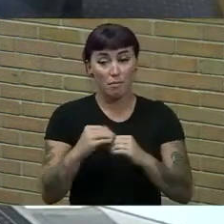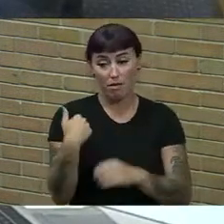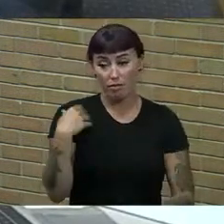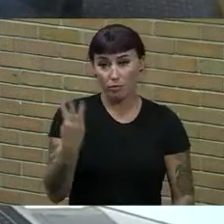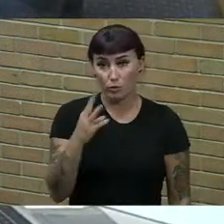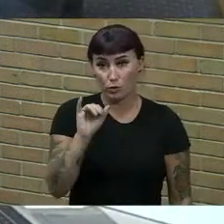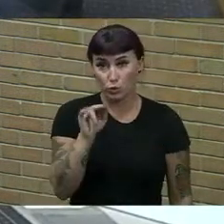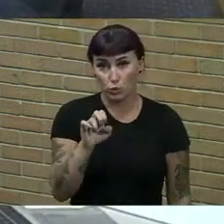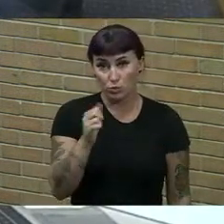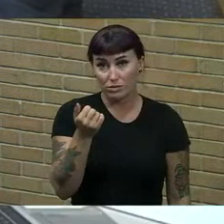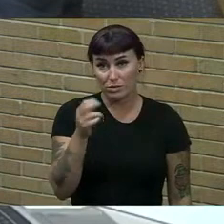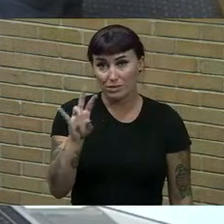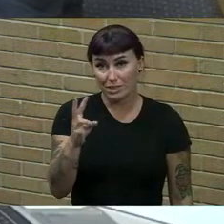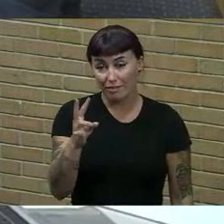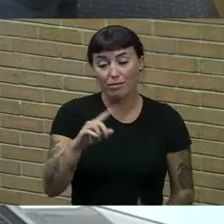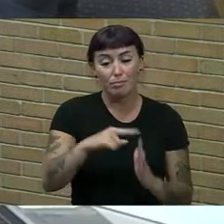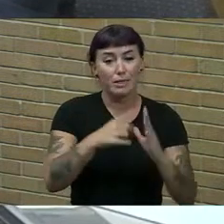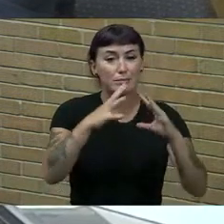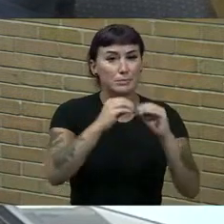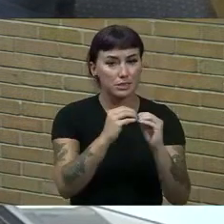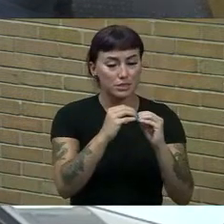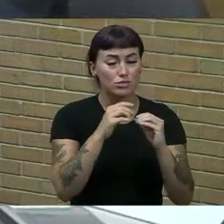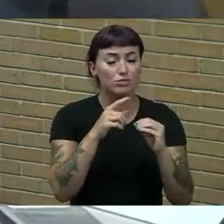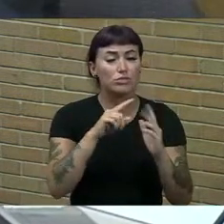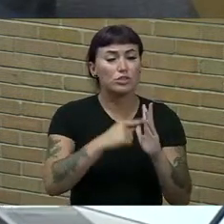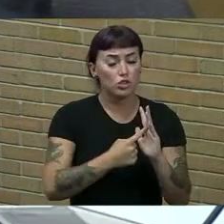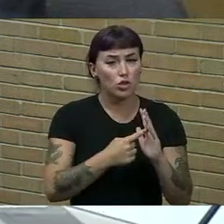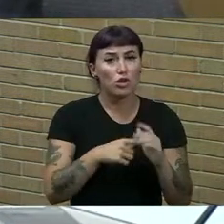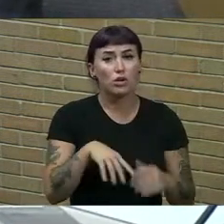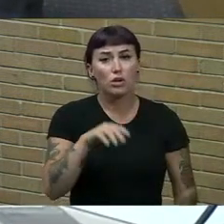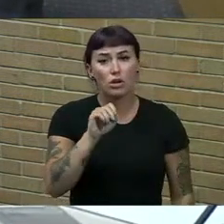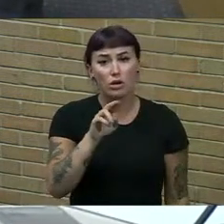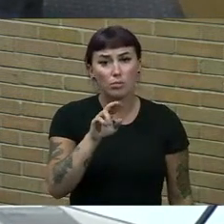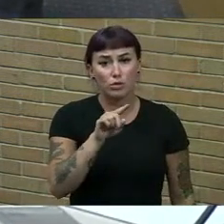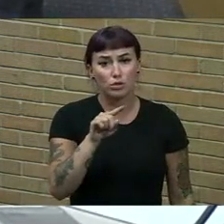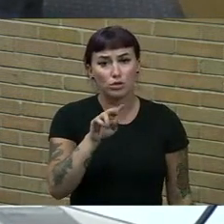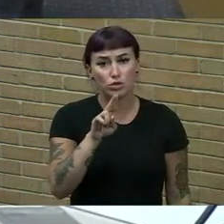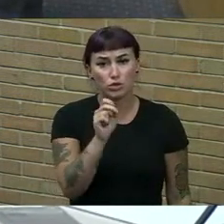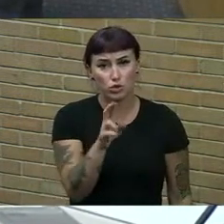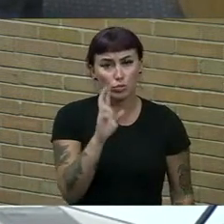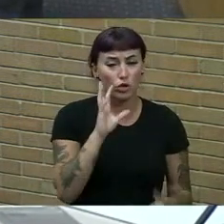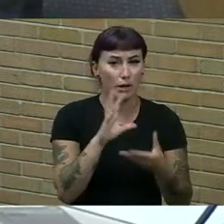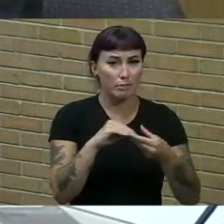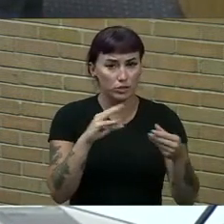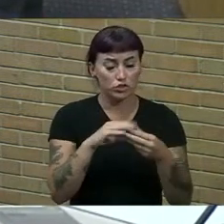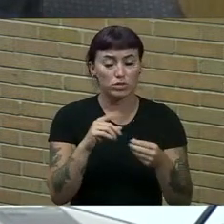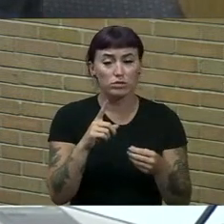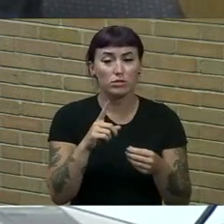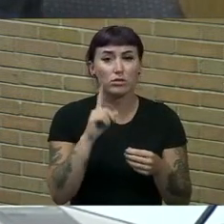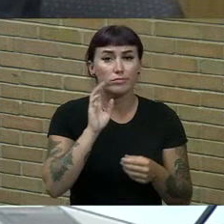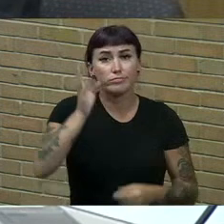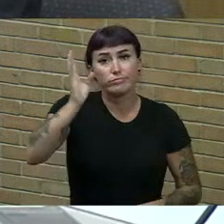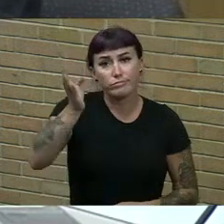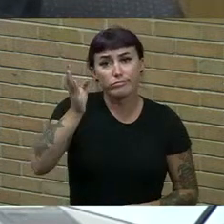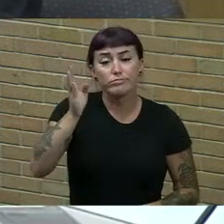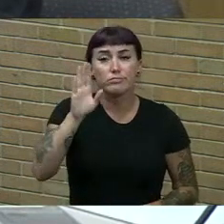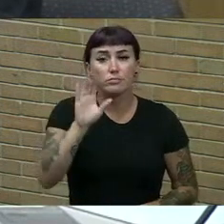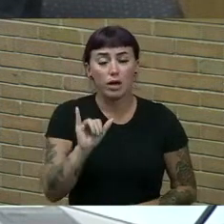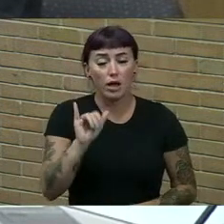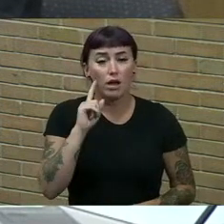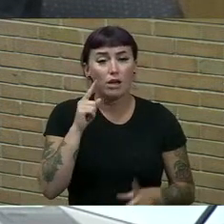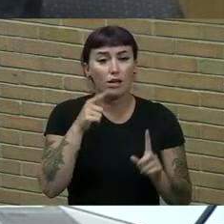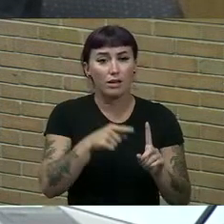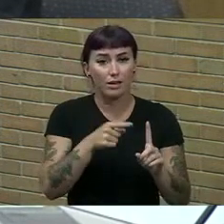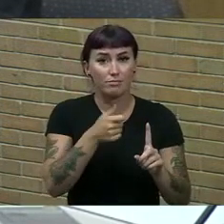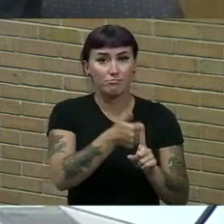7th. The beginning of the meeting started, as Mr. Zuber had indicated earlier on, with a presentation by